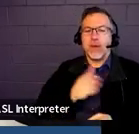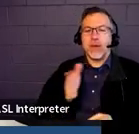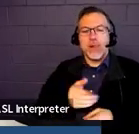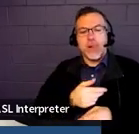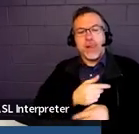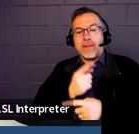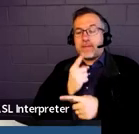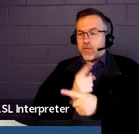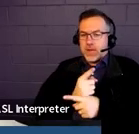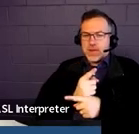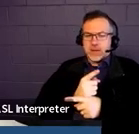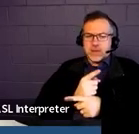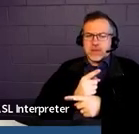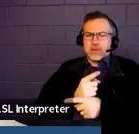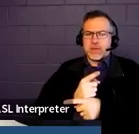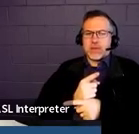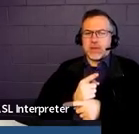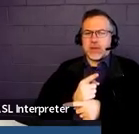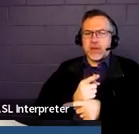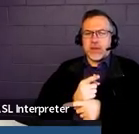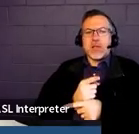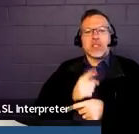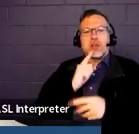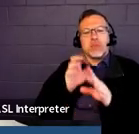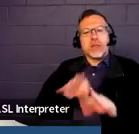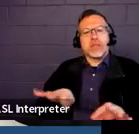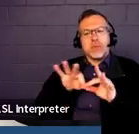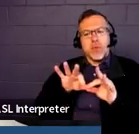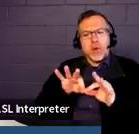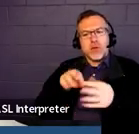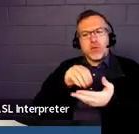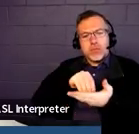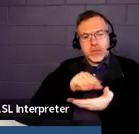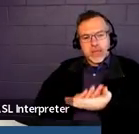plop, that you have a narrative speaking to